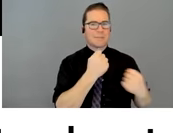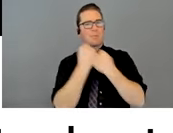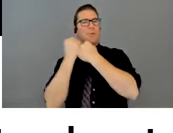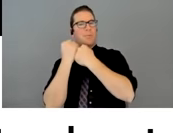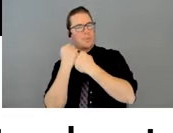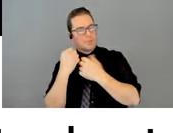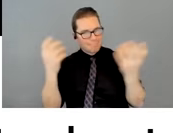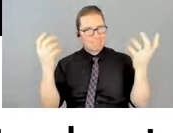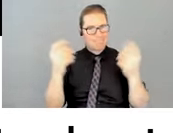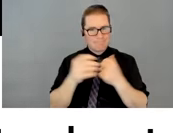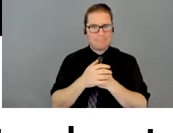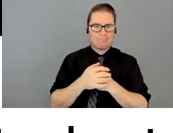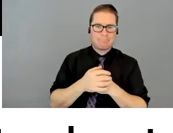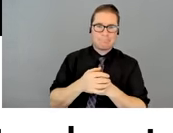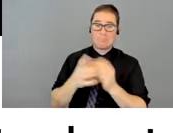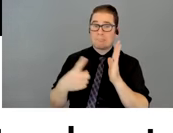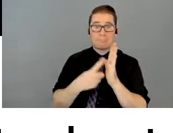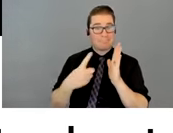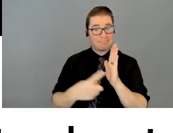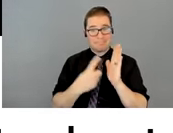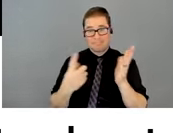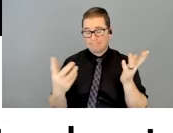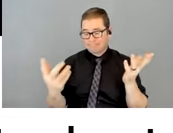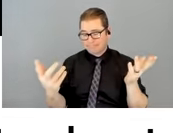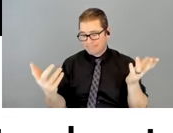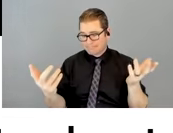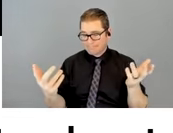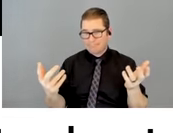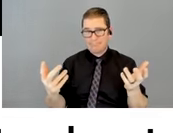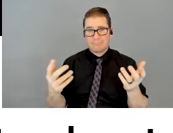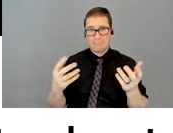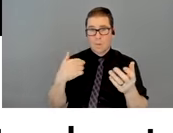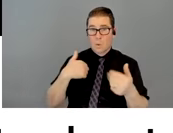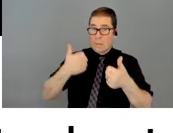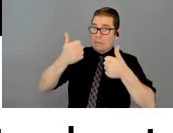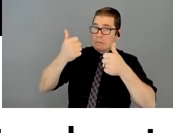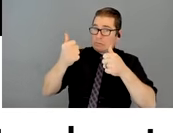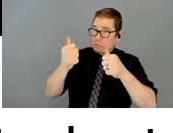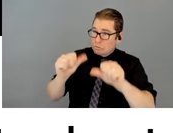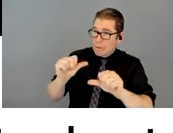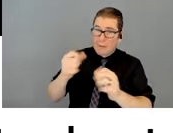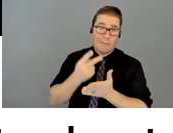There are times where those techniques don't always work, and we do have real